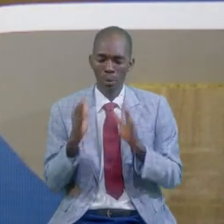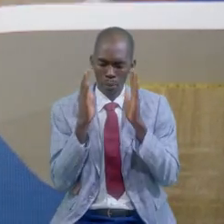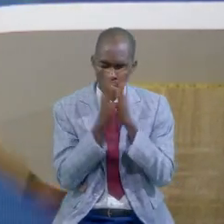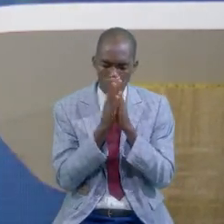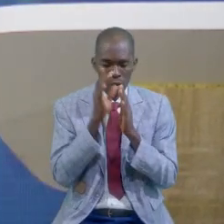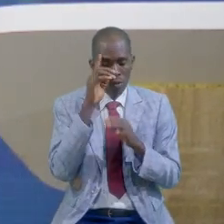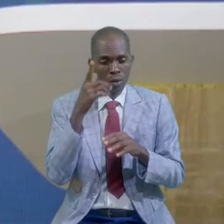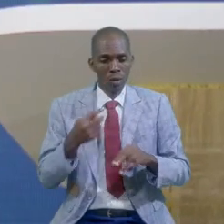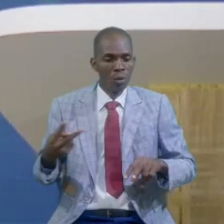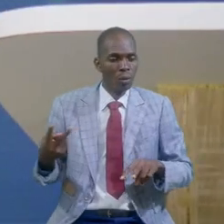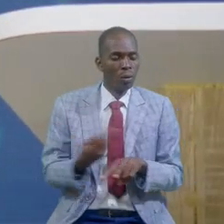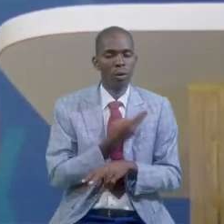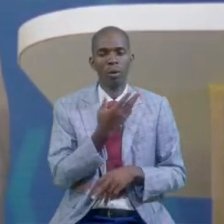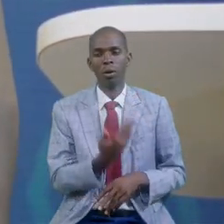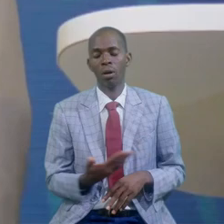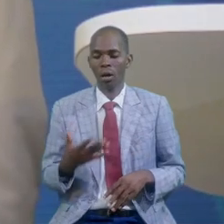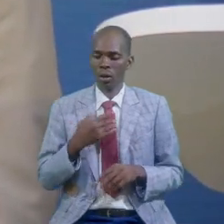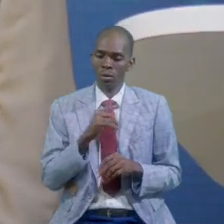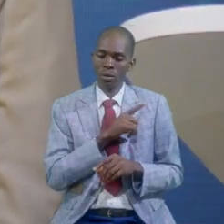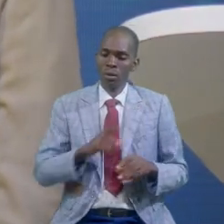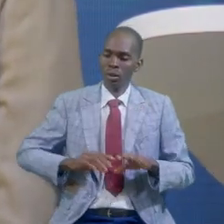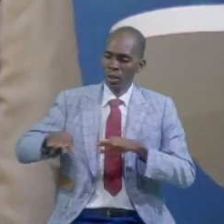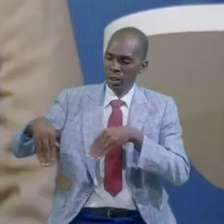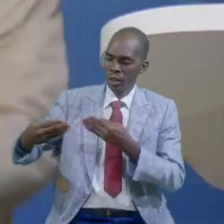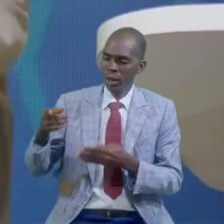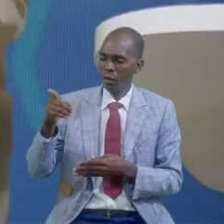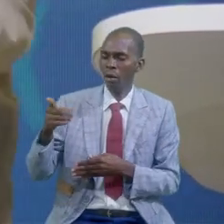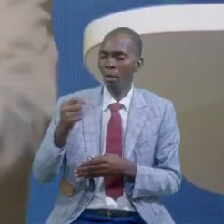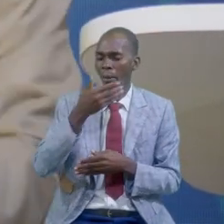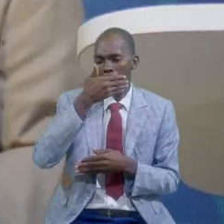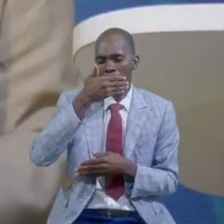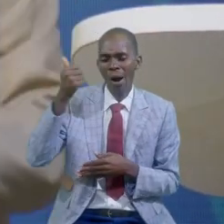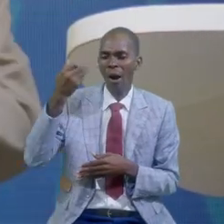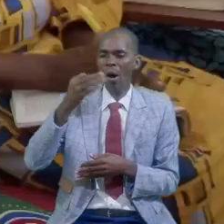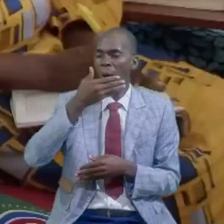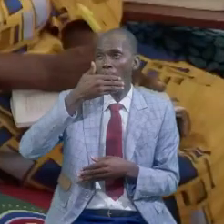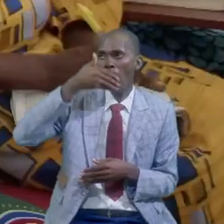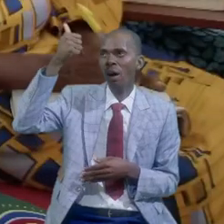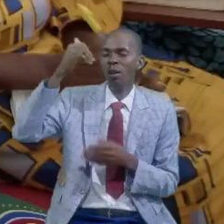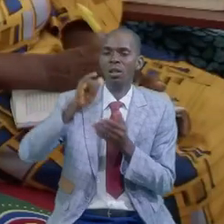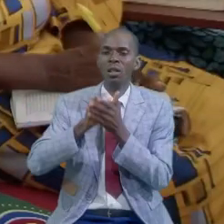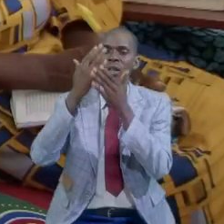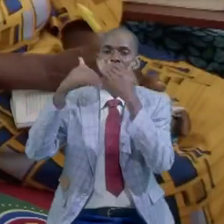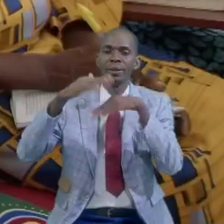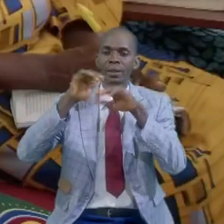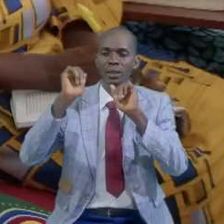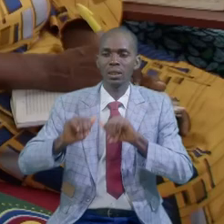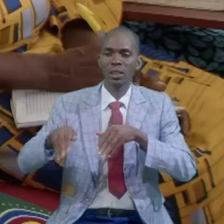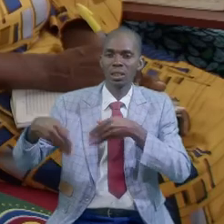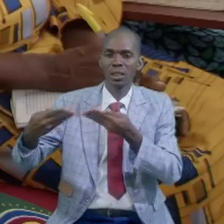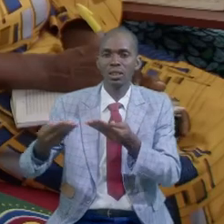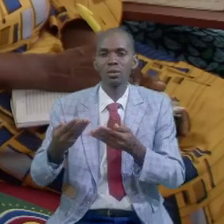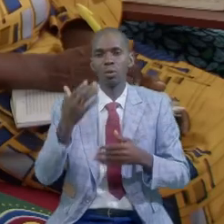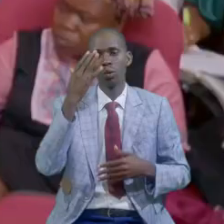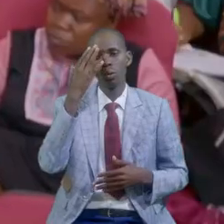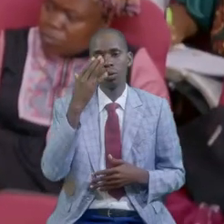of things. And the Lord gave him the best of the best that heaven can offer. While your